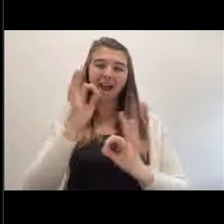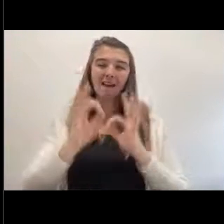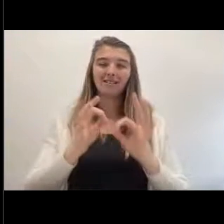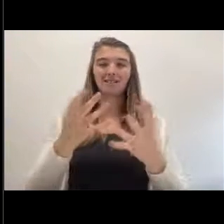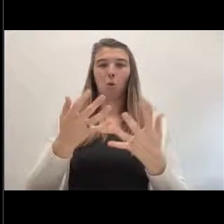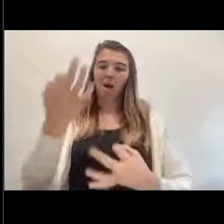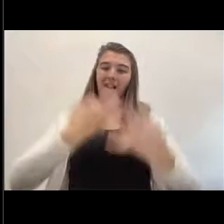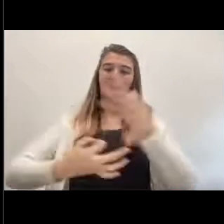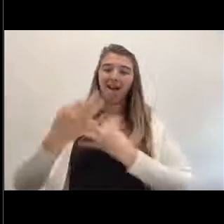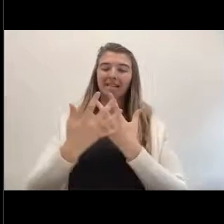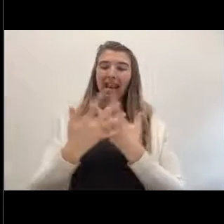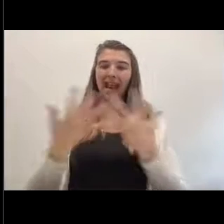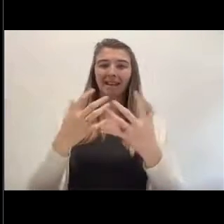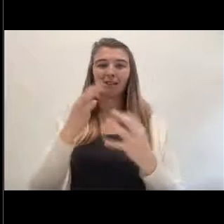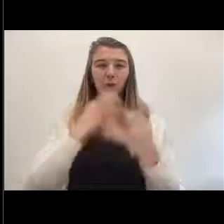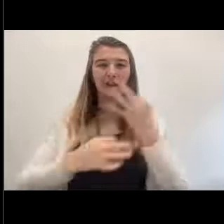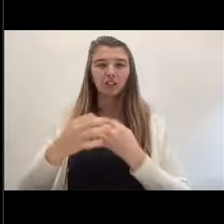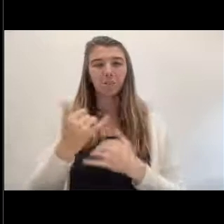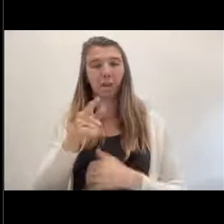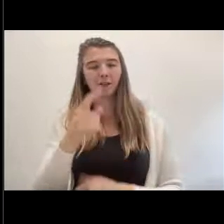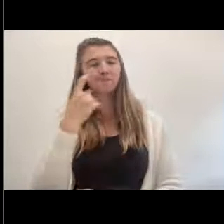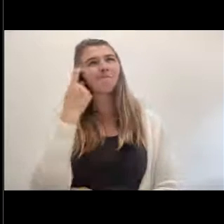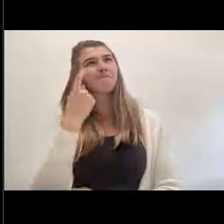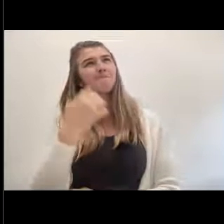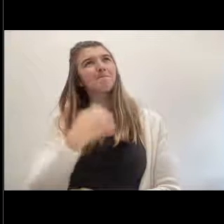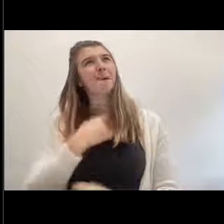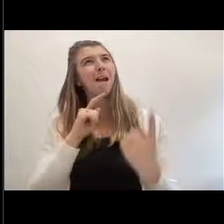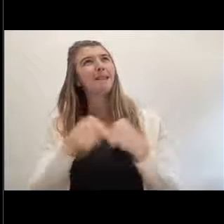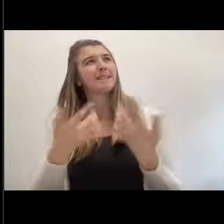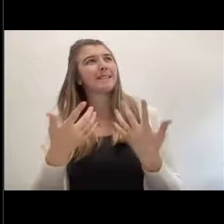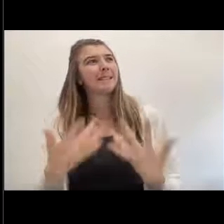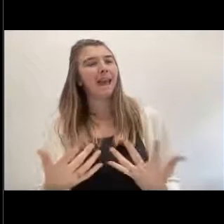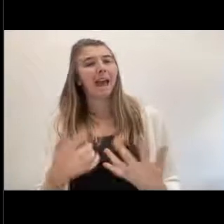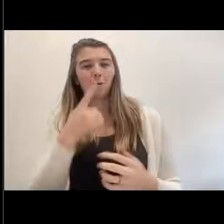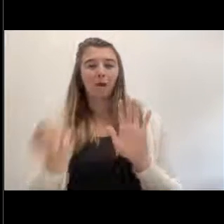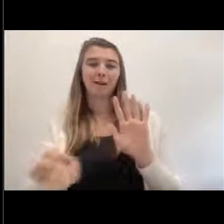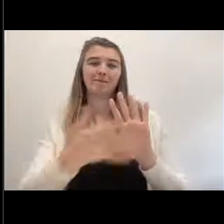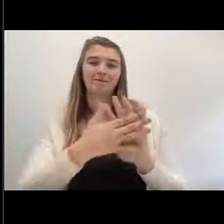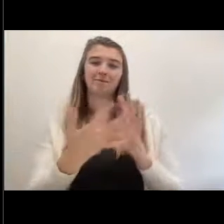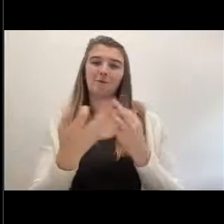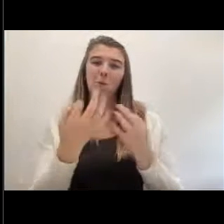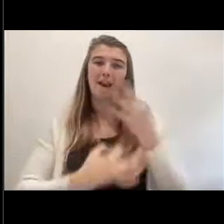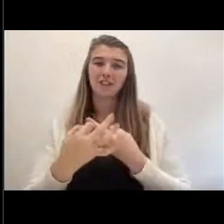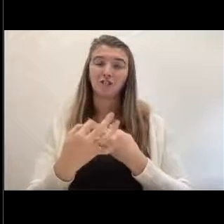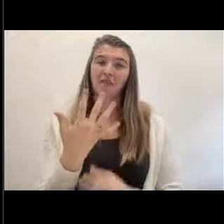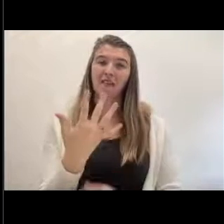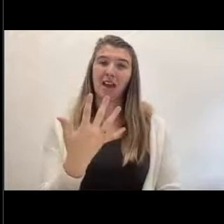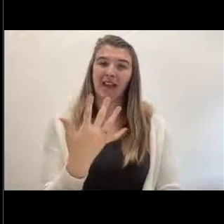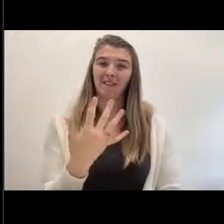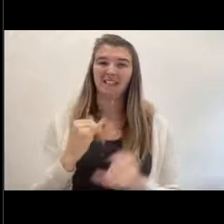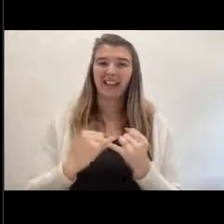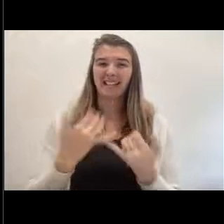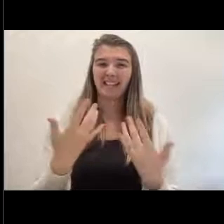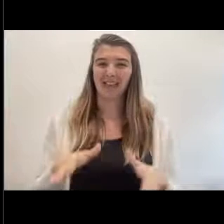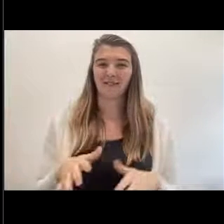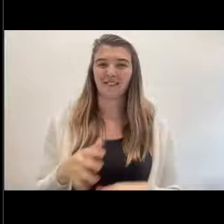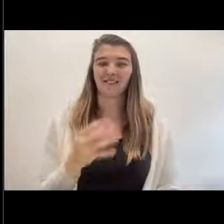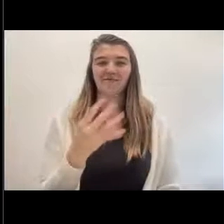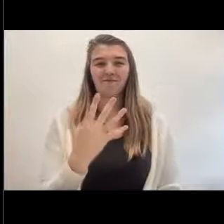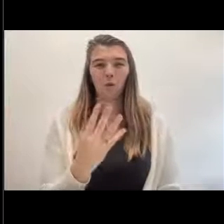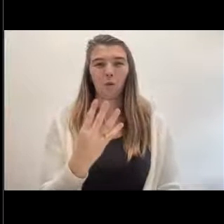up when you're thinking about your answer here. And I'll just give you another 5 seconds. 5, 4,